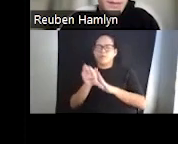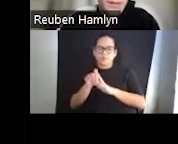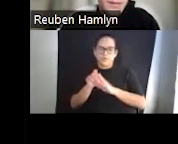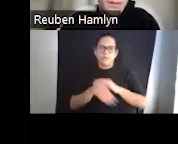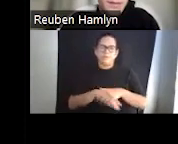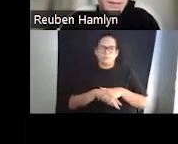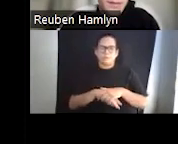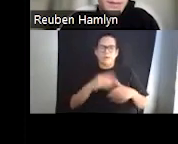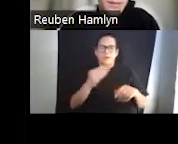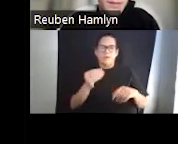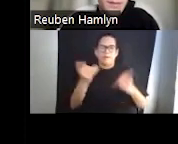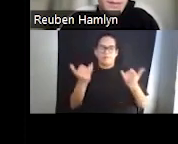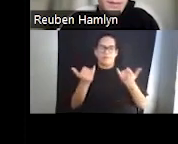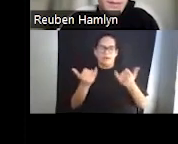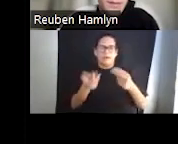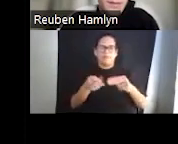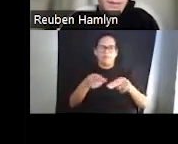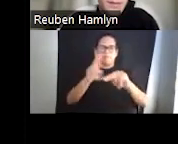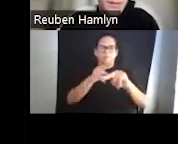And it is now